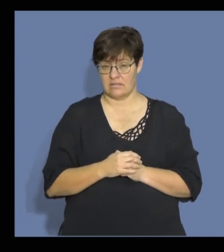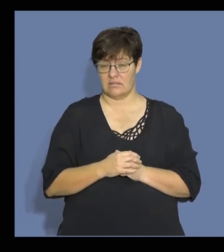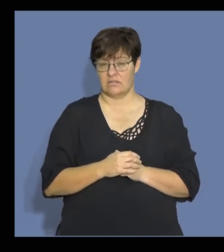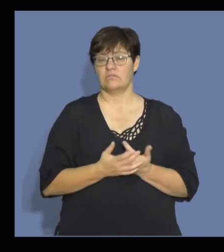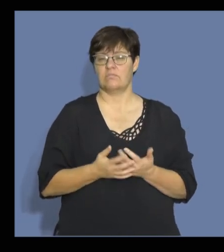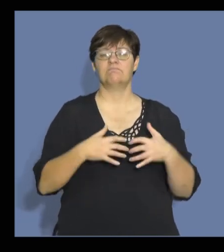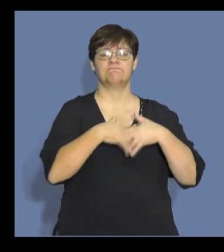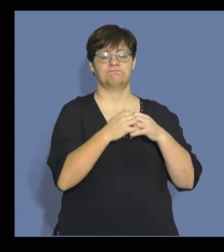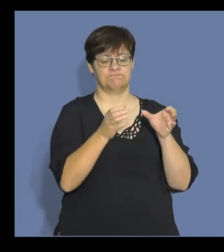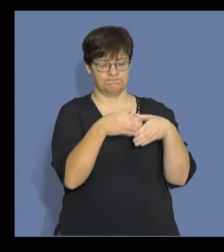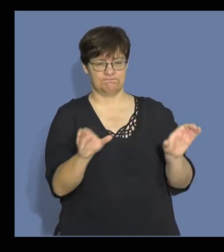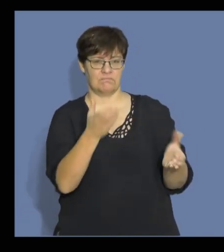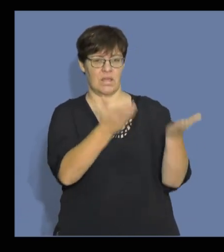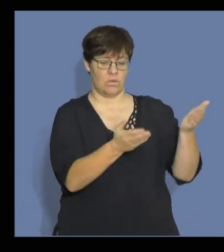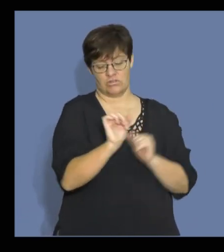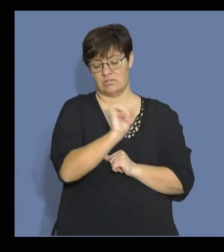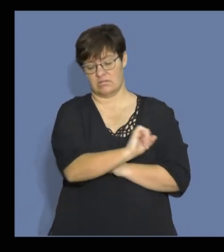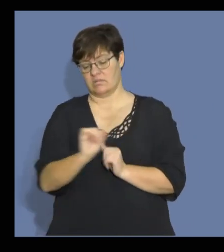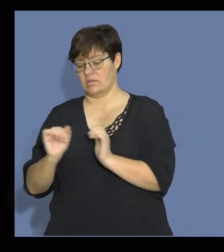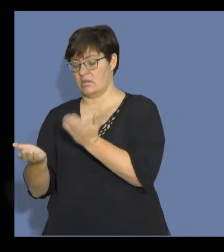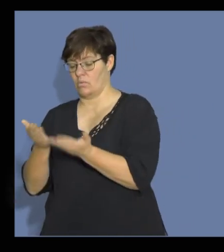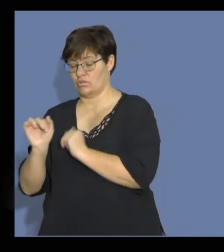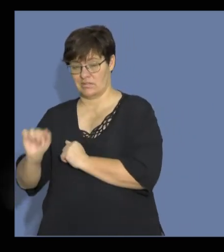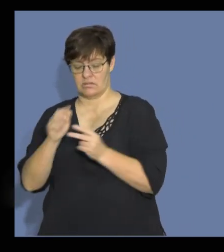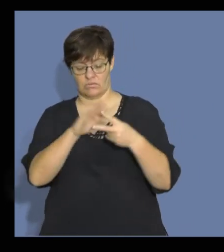which is in a square. So I'm going to set up 2 separate equations.